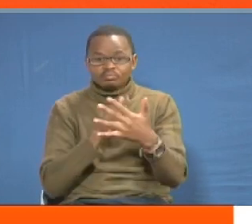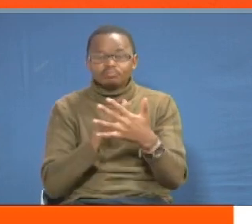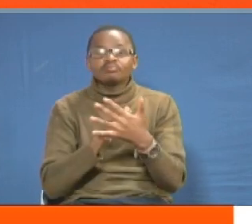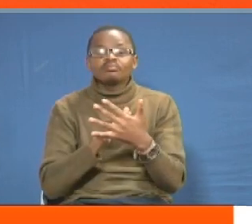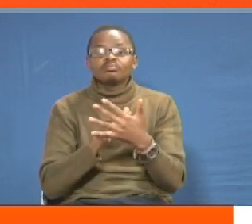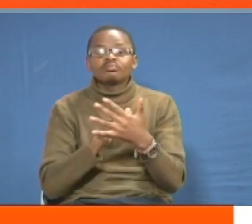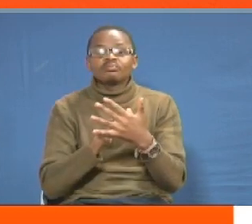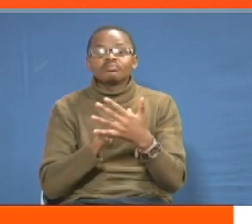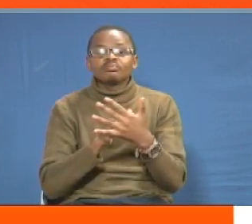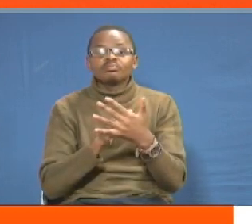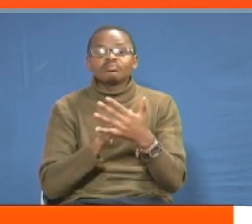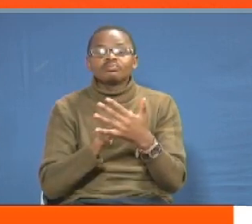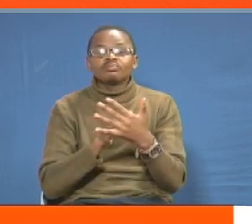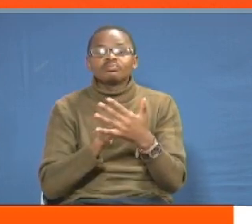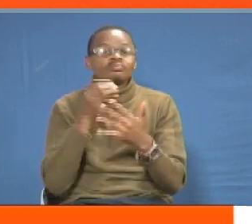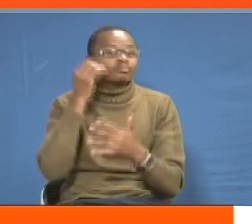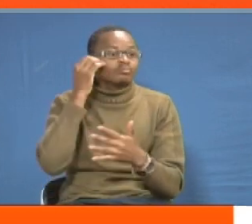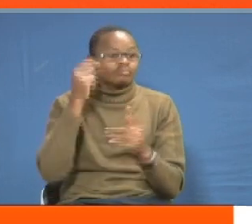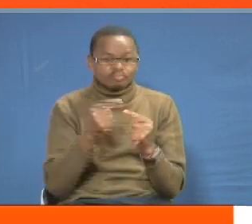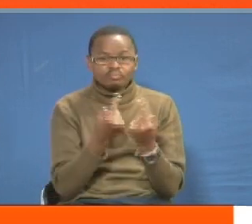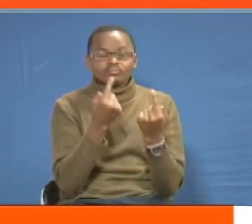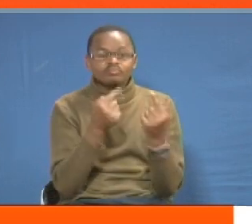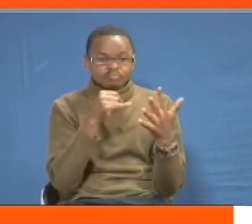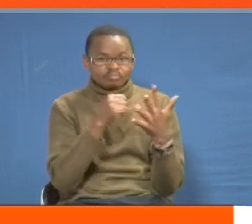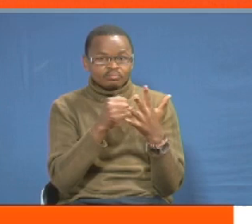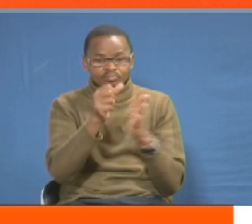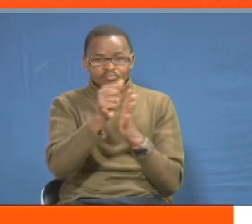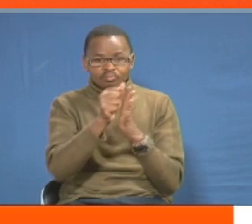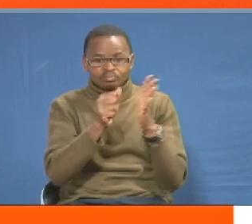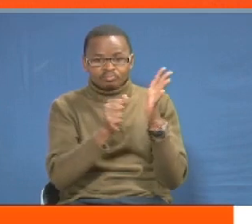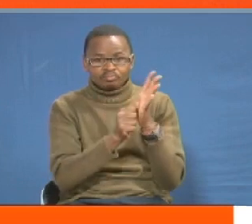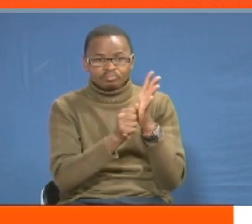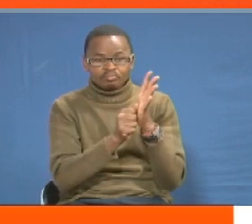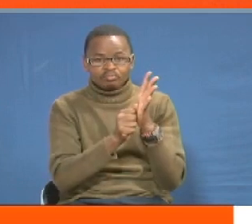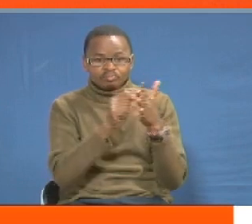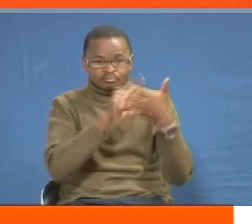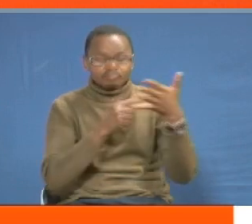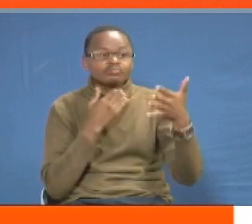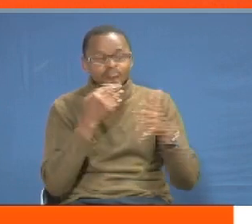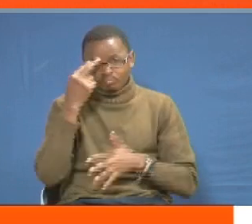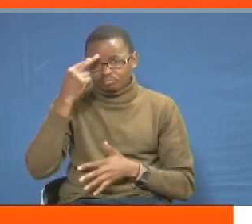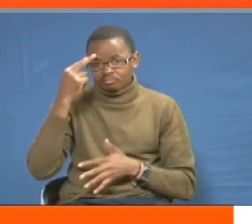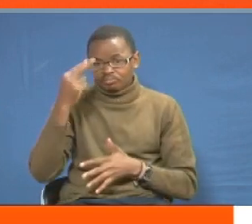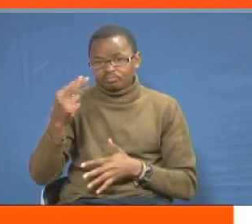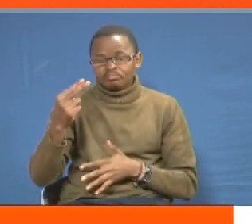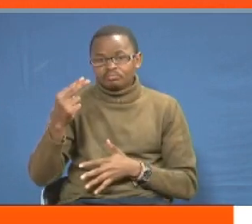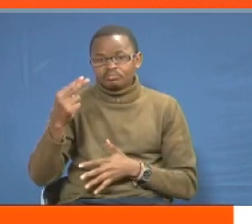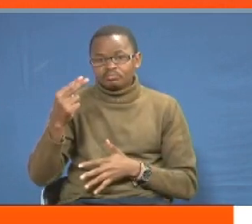against domestic violence. It's an act. All we need to see is